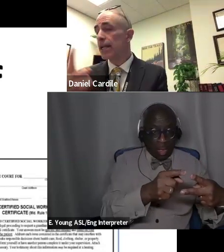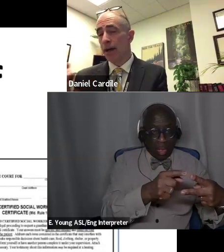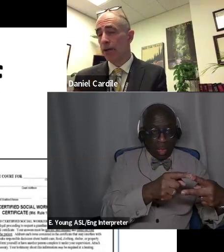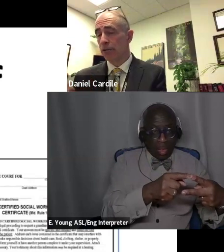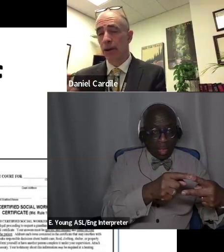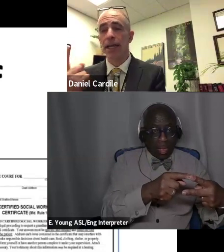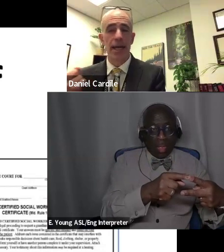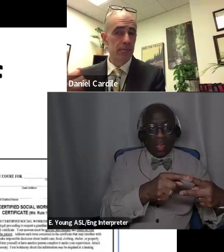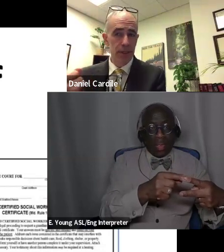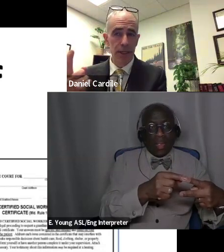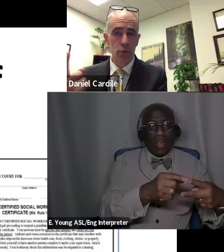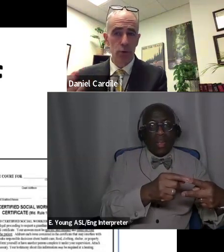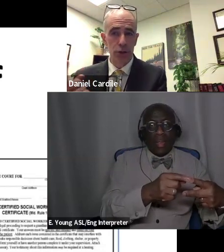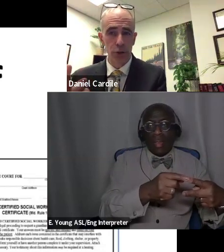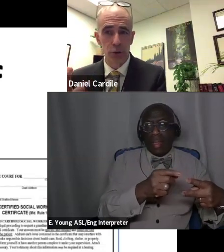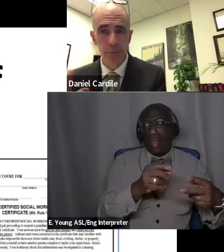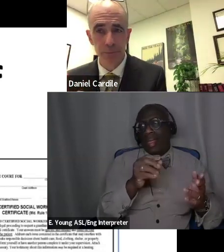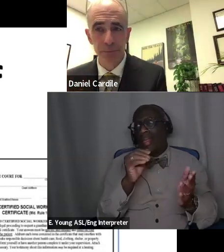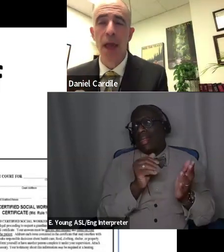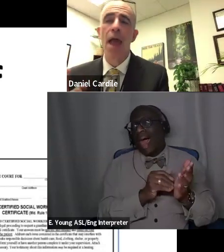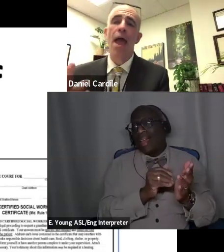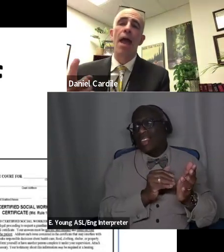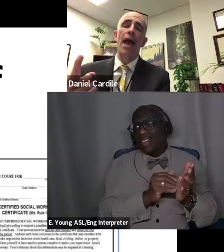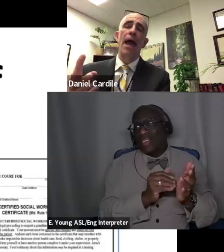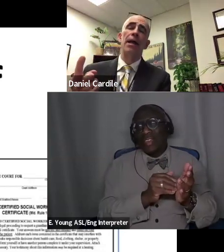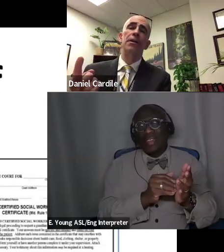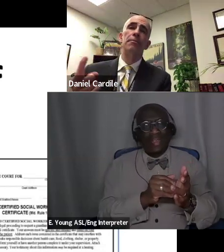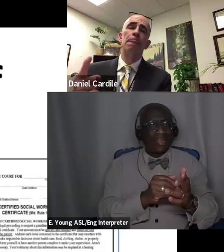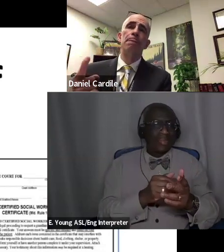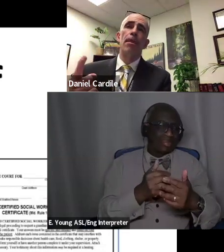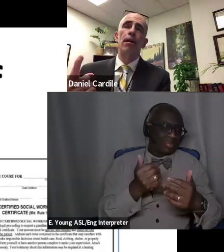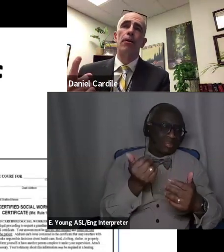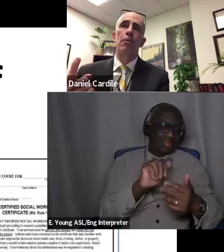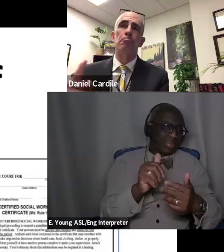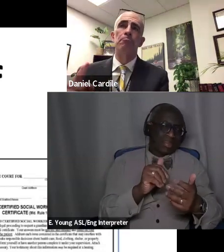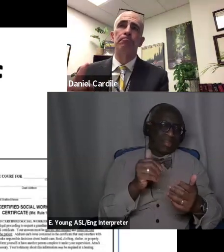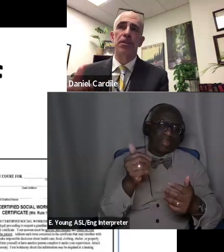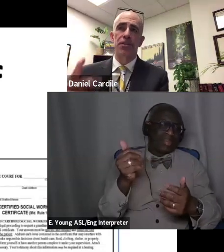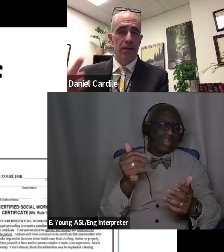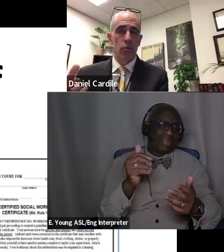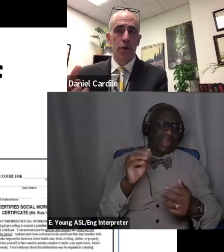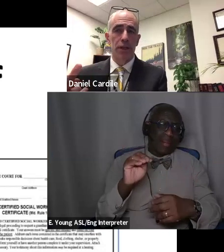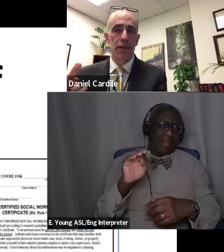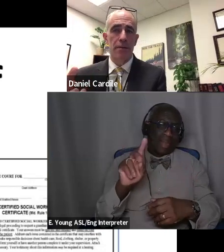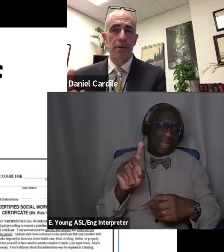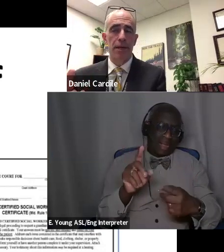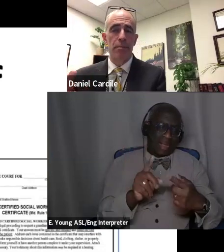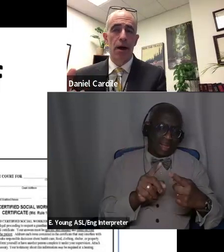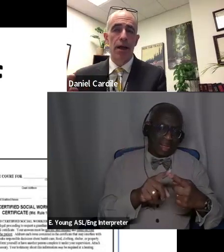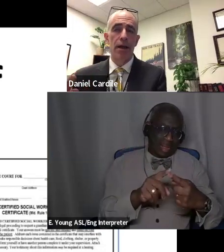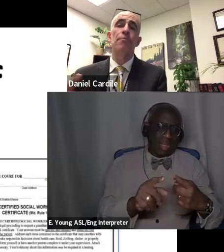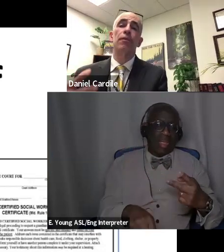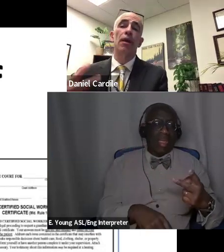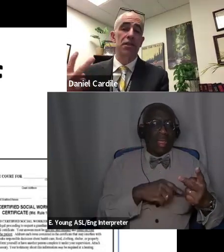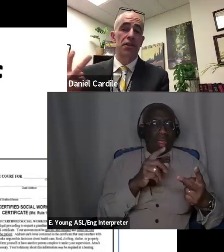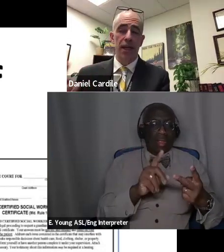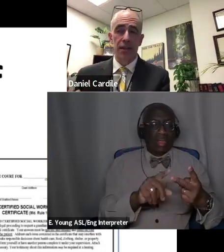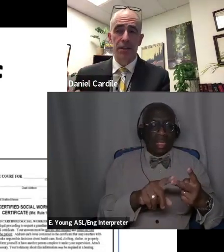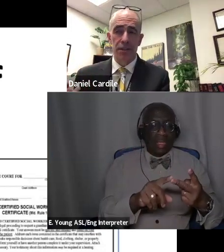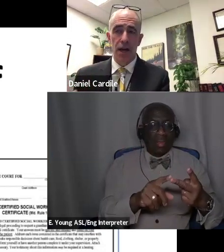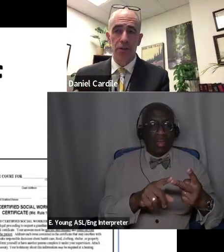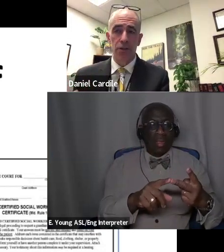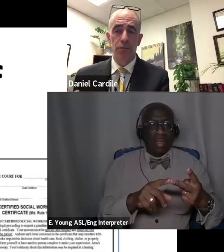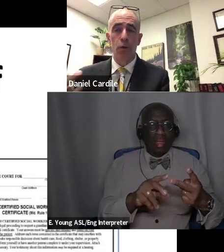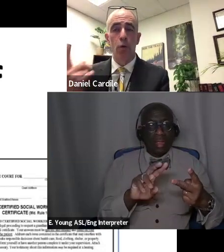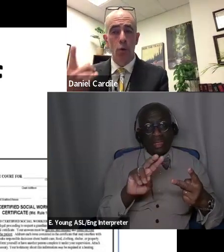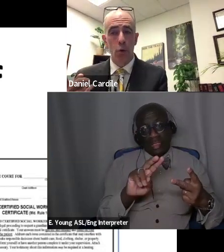doctor, any MD will do. And the second one can be by a